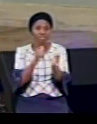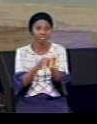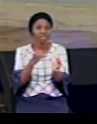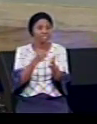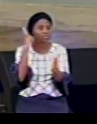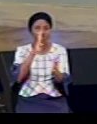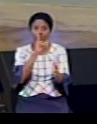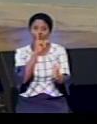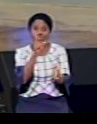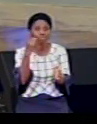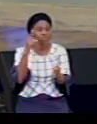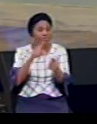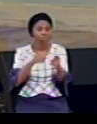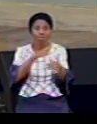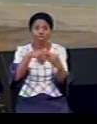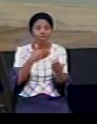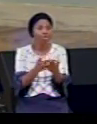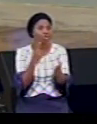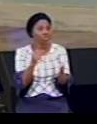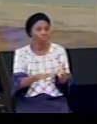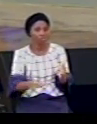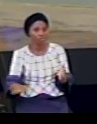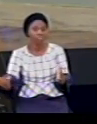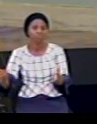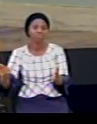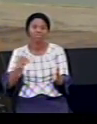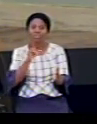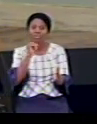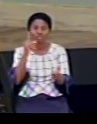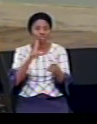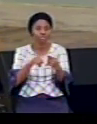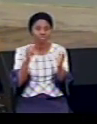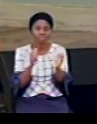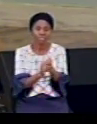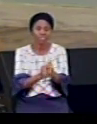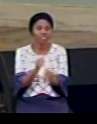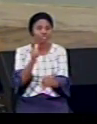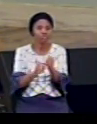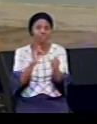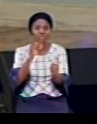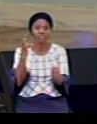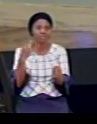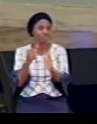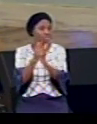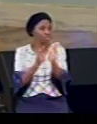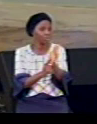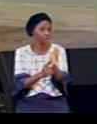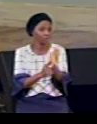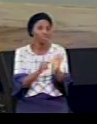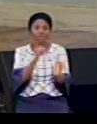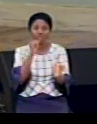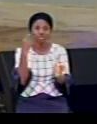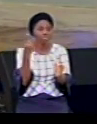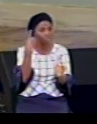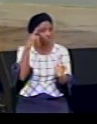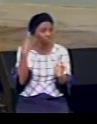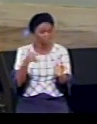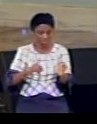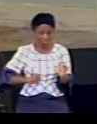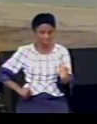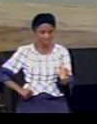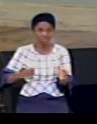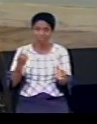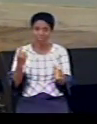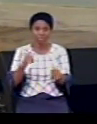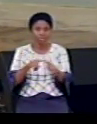sure to all the seed, not to that only which is of the law, not of the circumcision of the Jews only, but